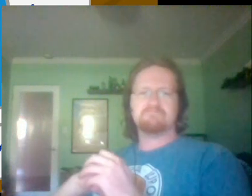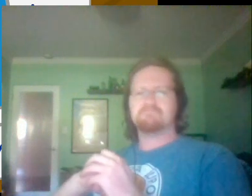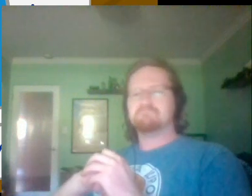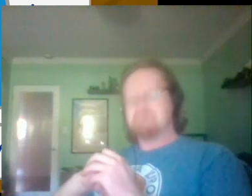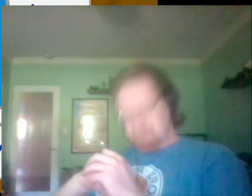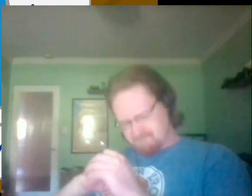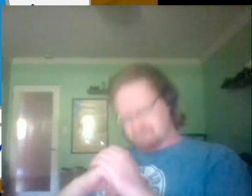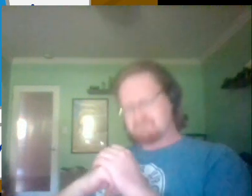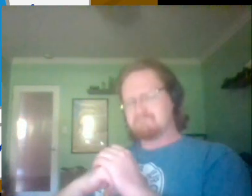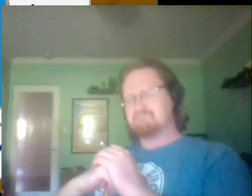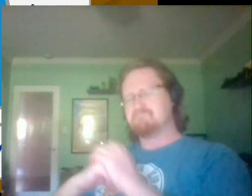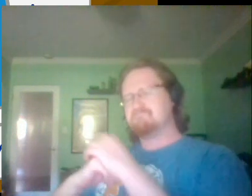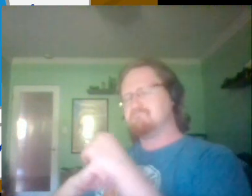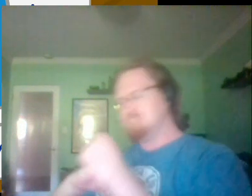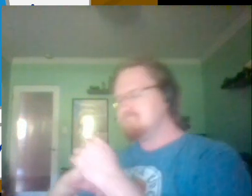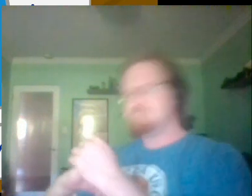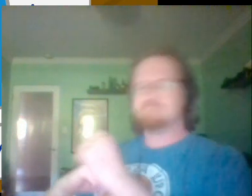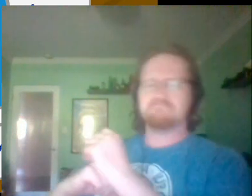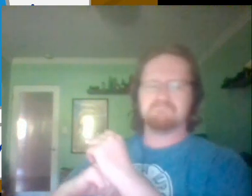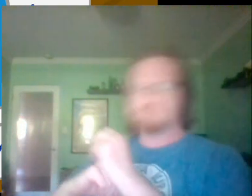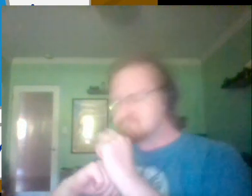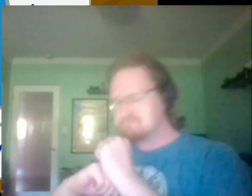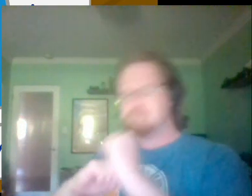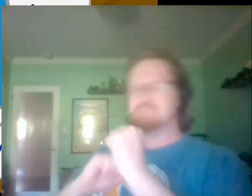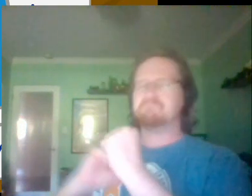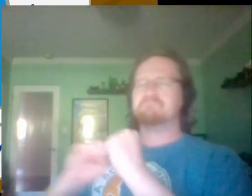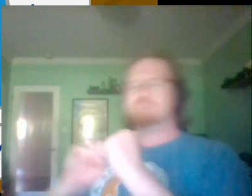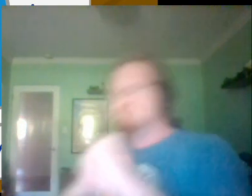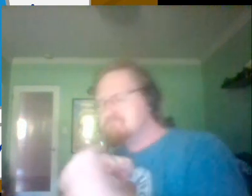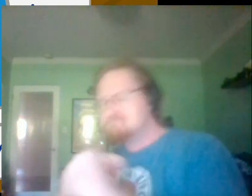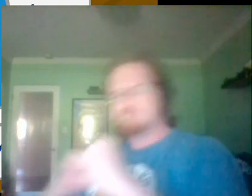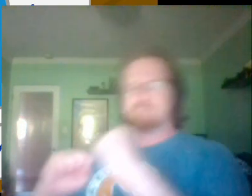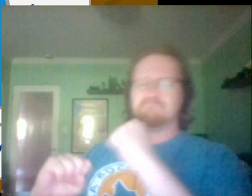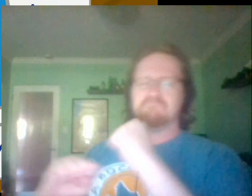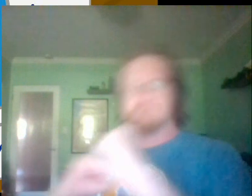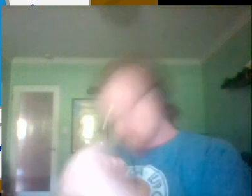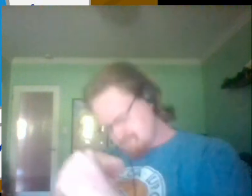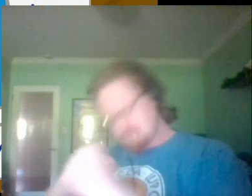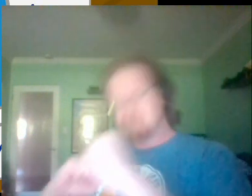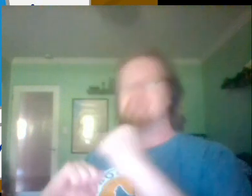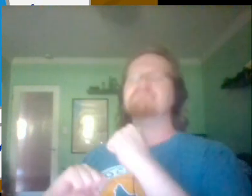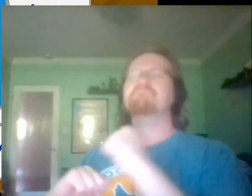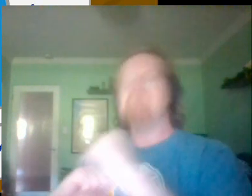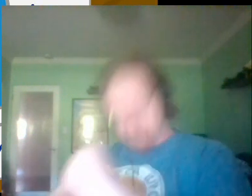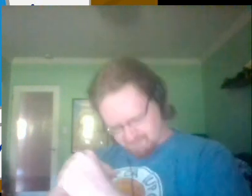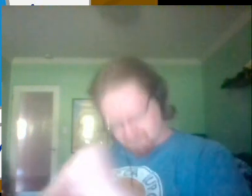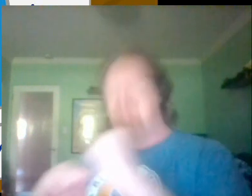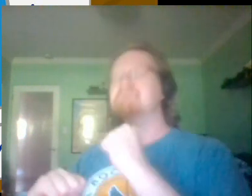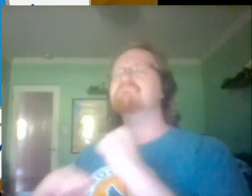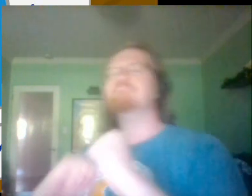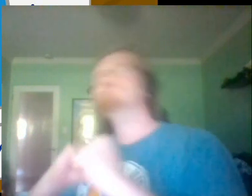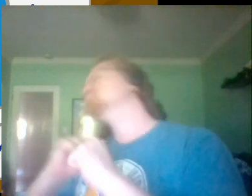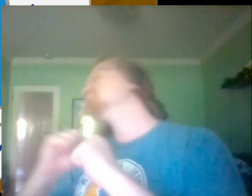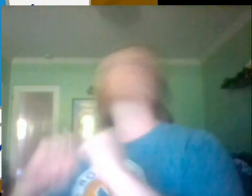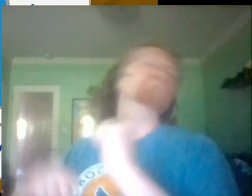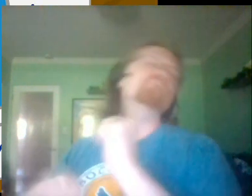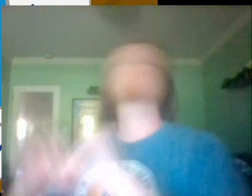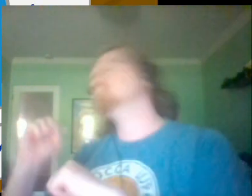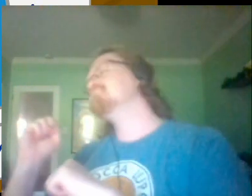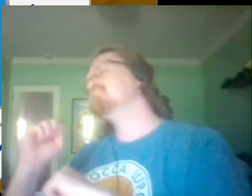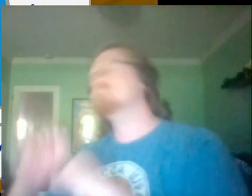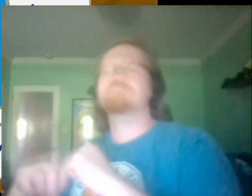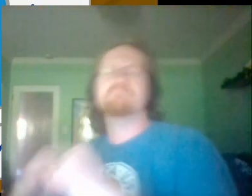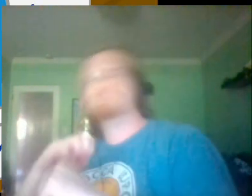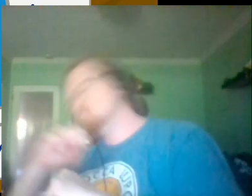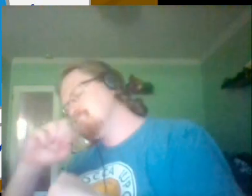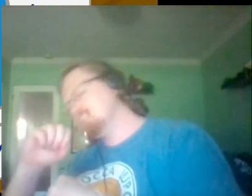y-o-u-r, y-o-u-apostrophe-r-e. They're